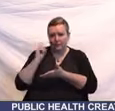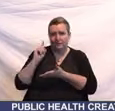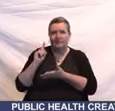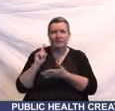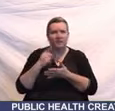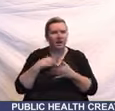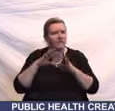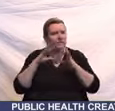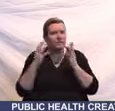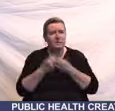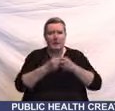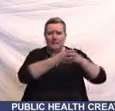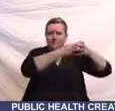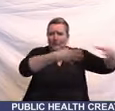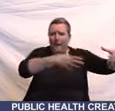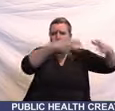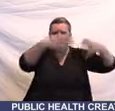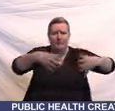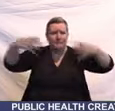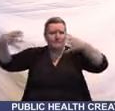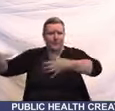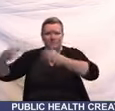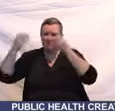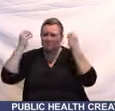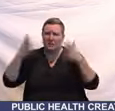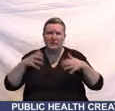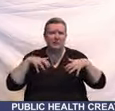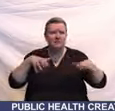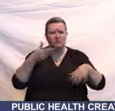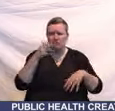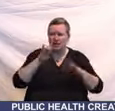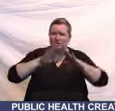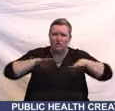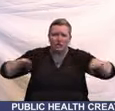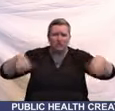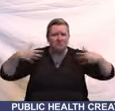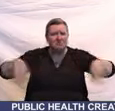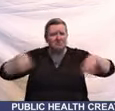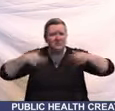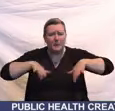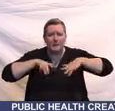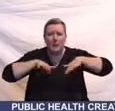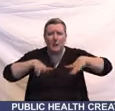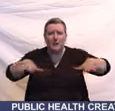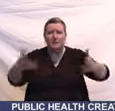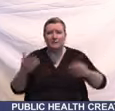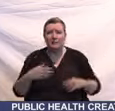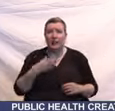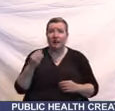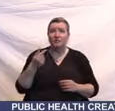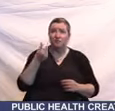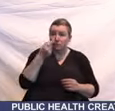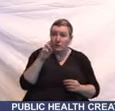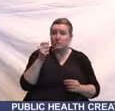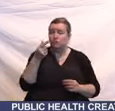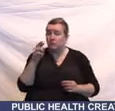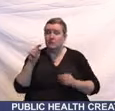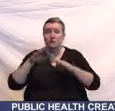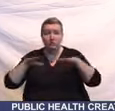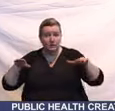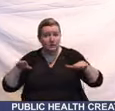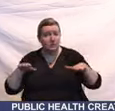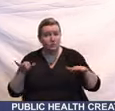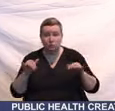Danielle, Kristen, Casey, Bobby, Jamie, Kevin, and Kelly, and great-grandchildren Cameron, Michaela,